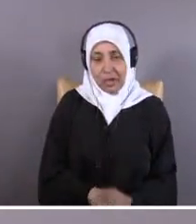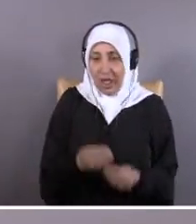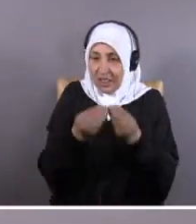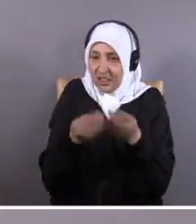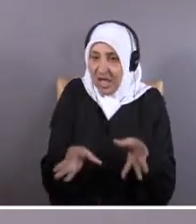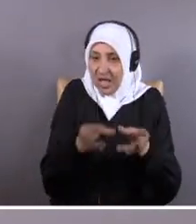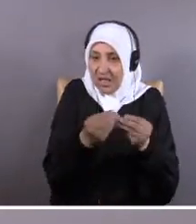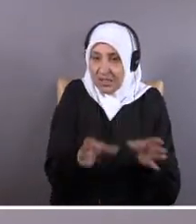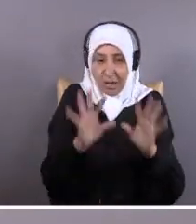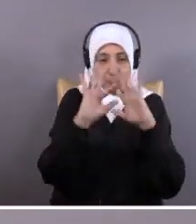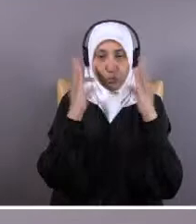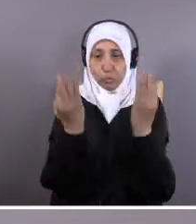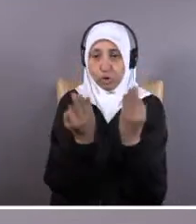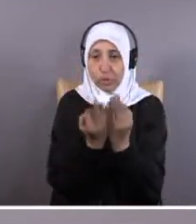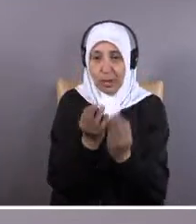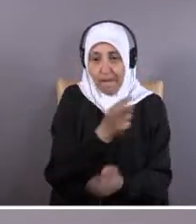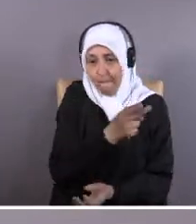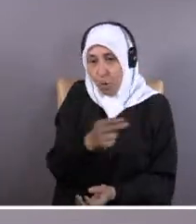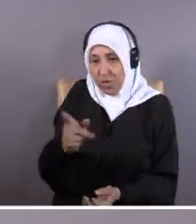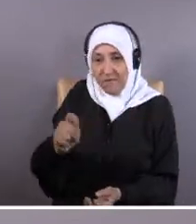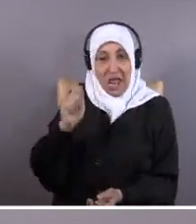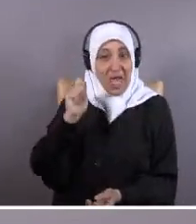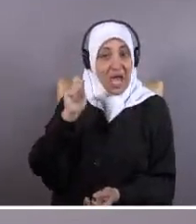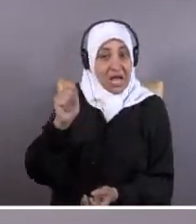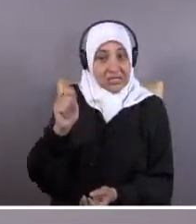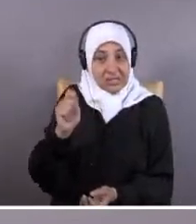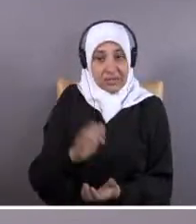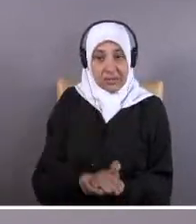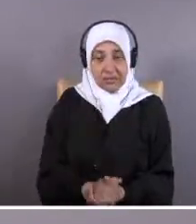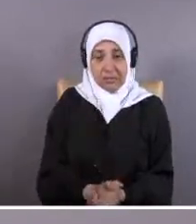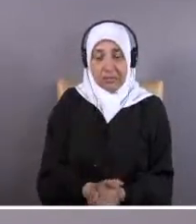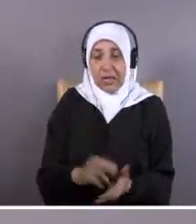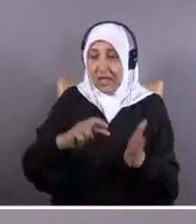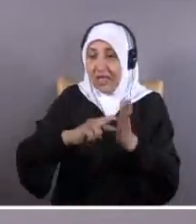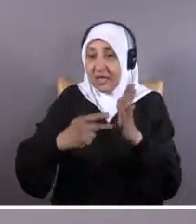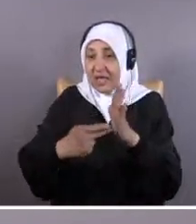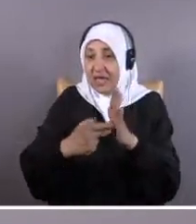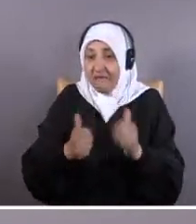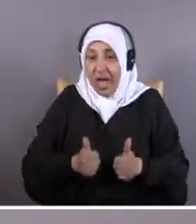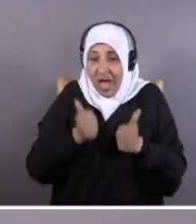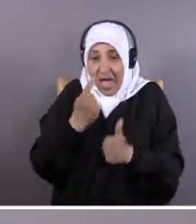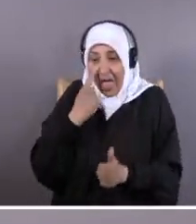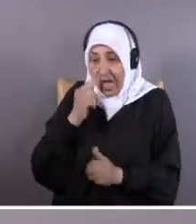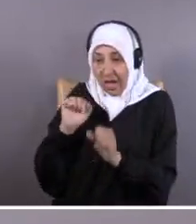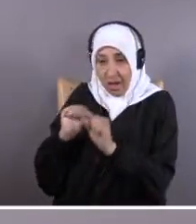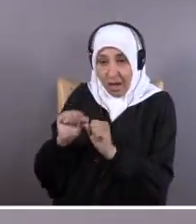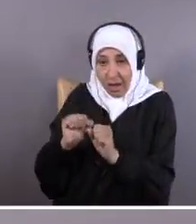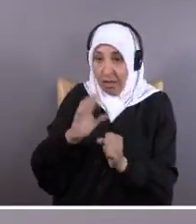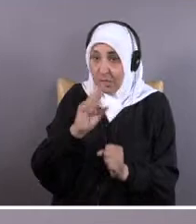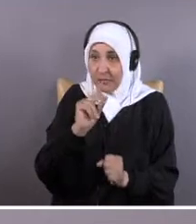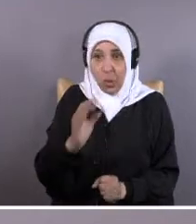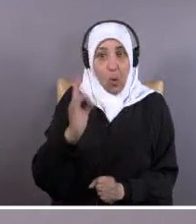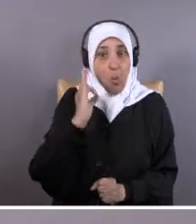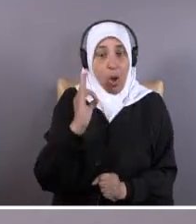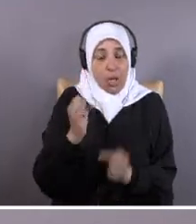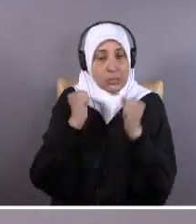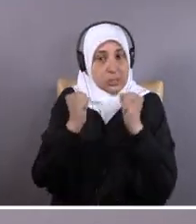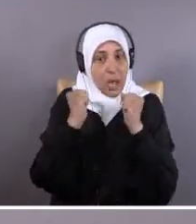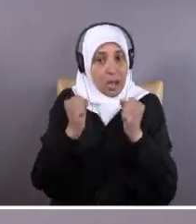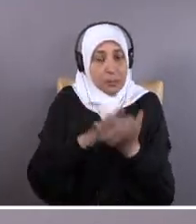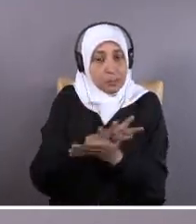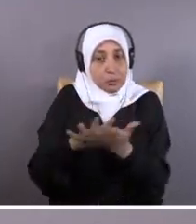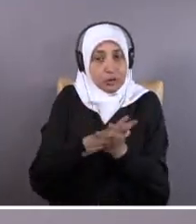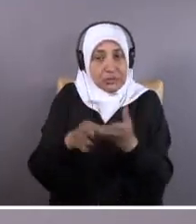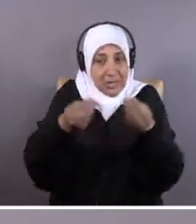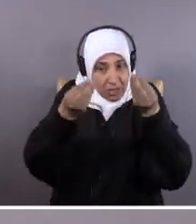way of life represents a critical risk in our fight against climate change. So, ladies